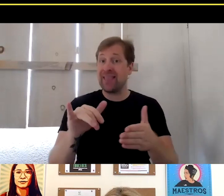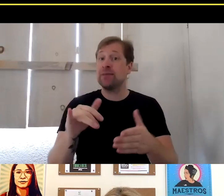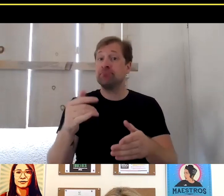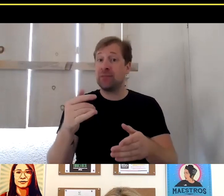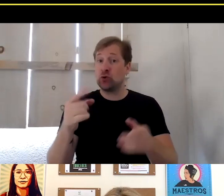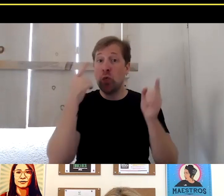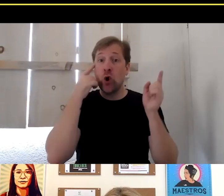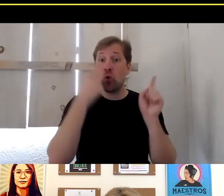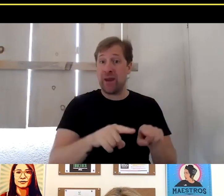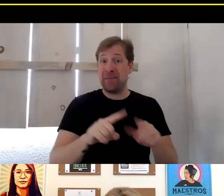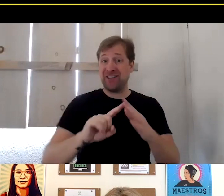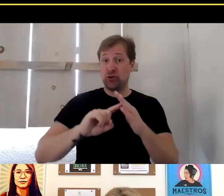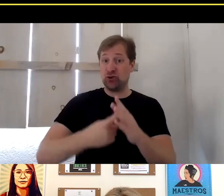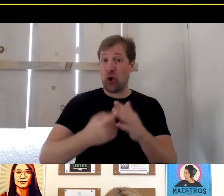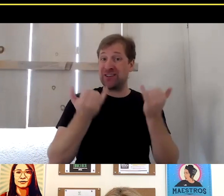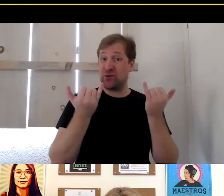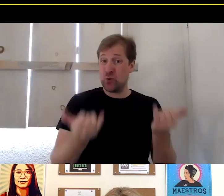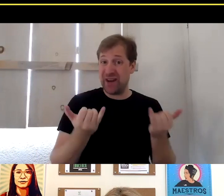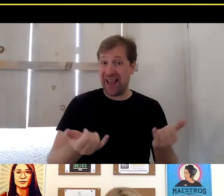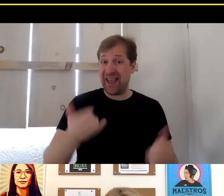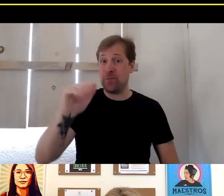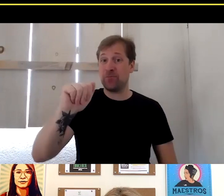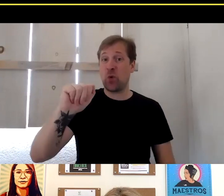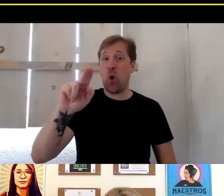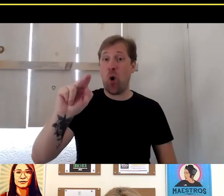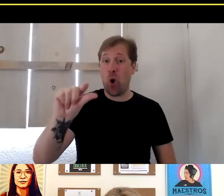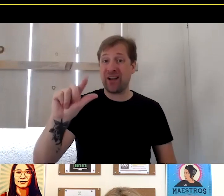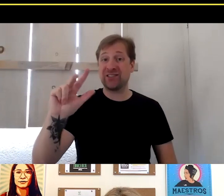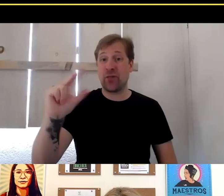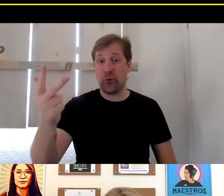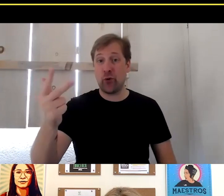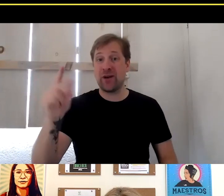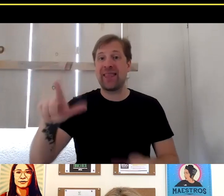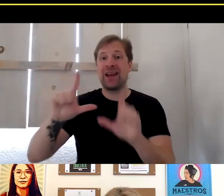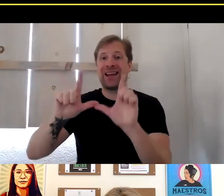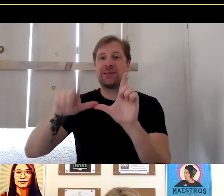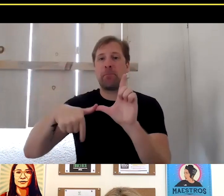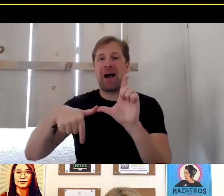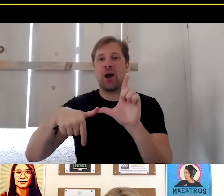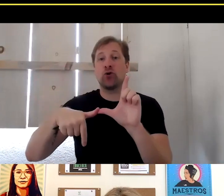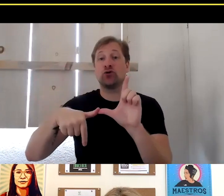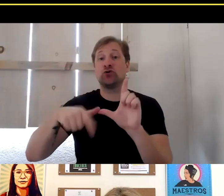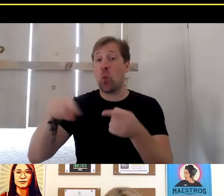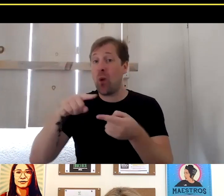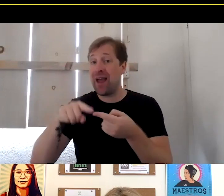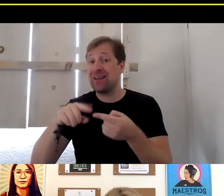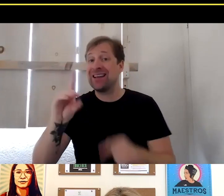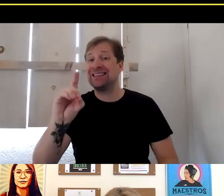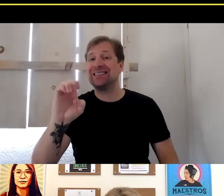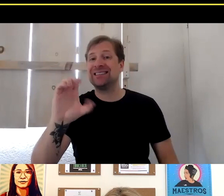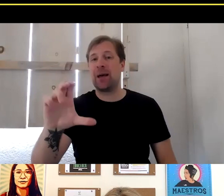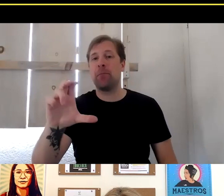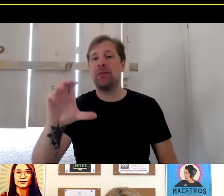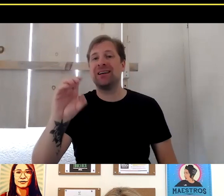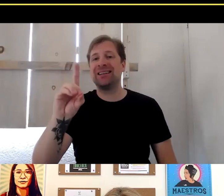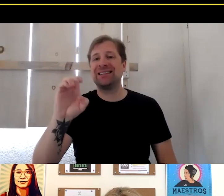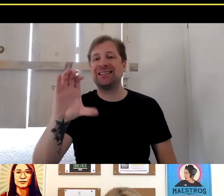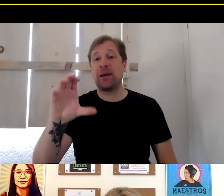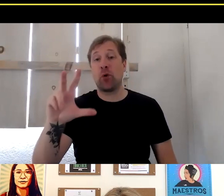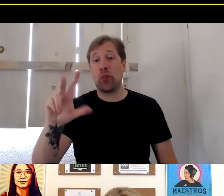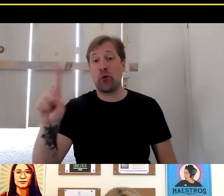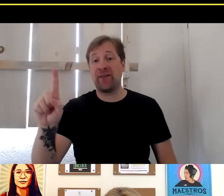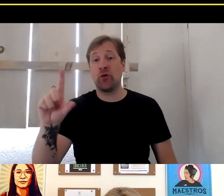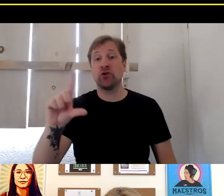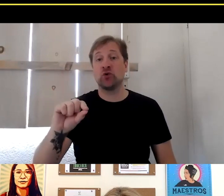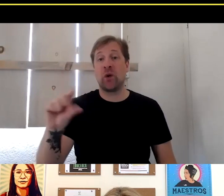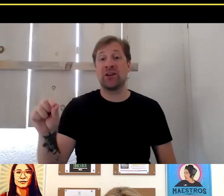effective today, August 3rd, and it will expire on December 31st, 2020, or whatever